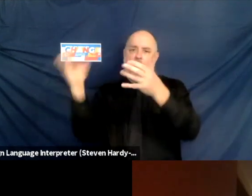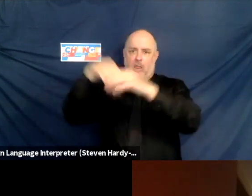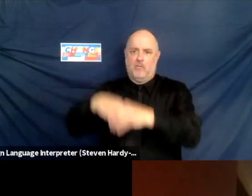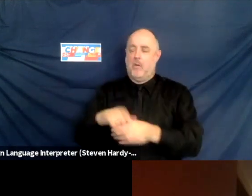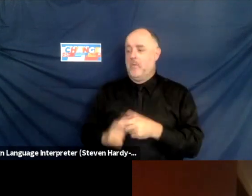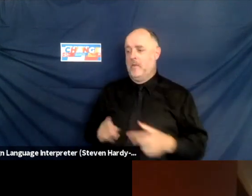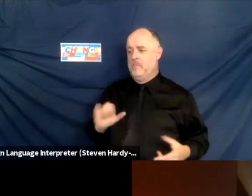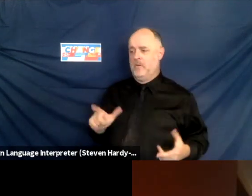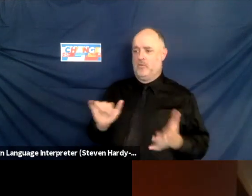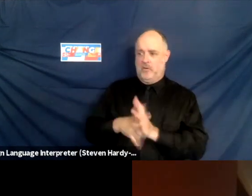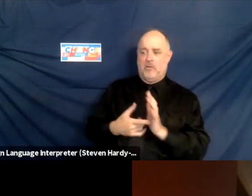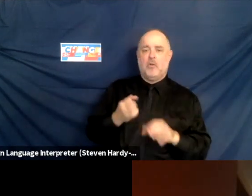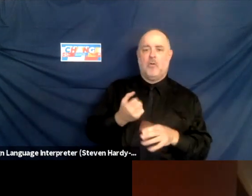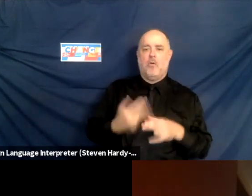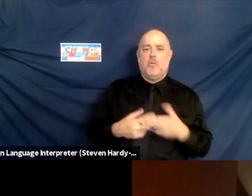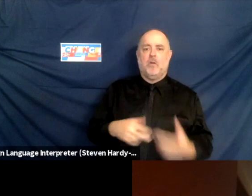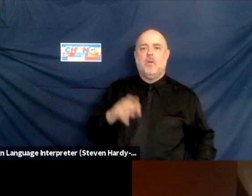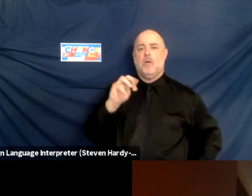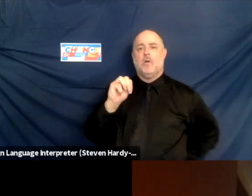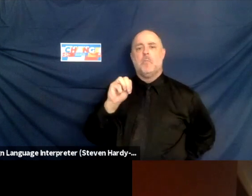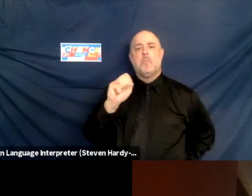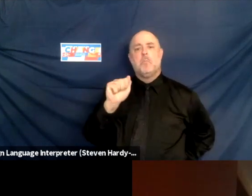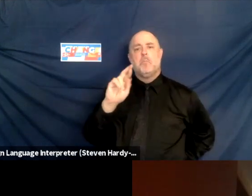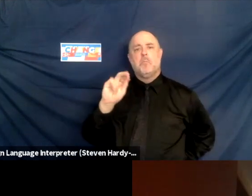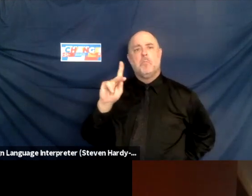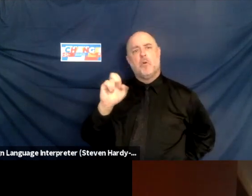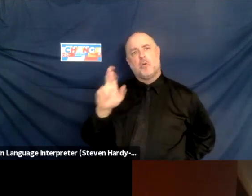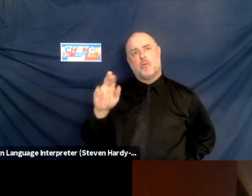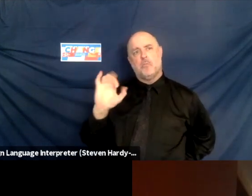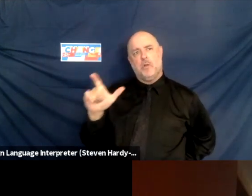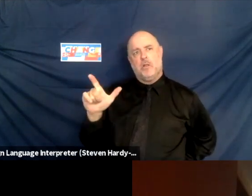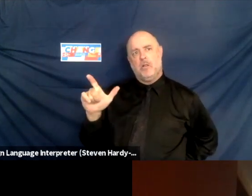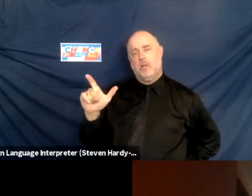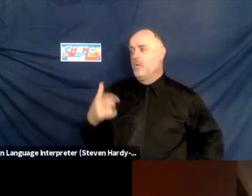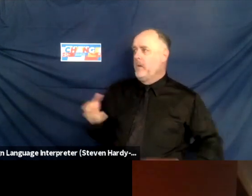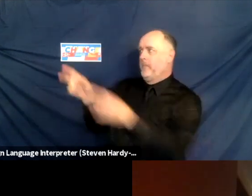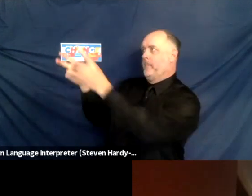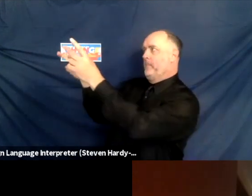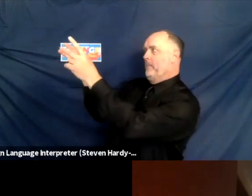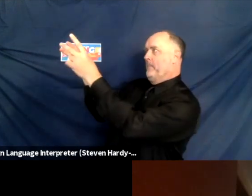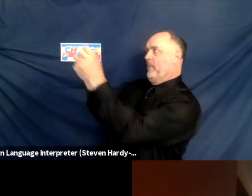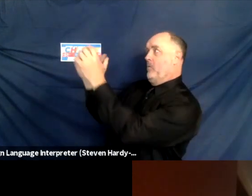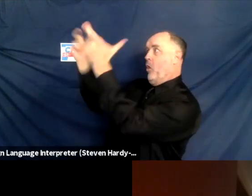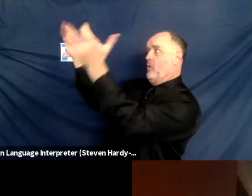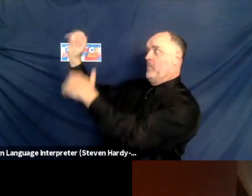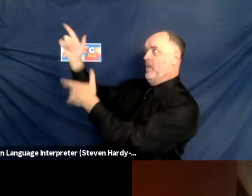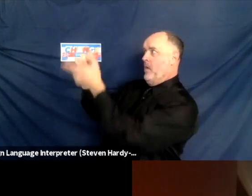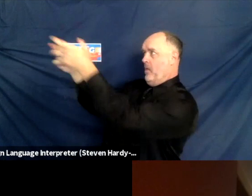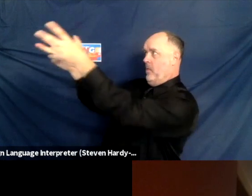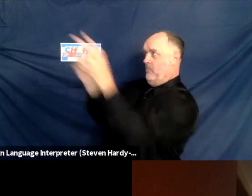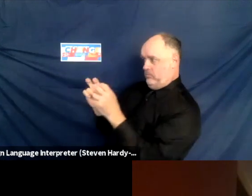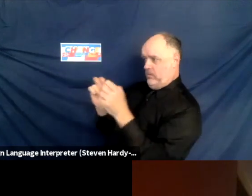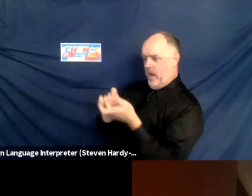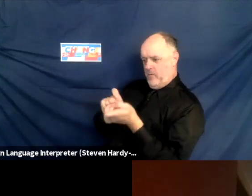we're doing today are called marker bills. So we're trying to pull out a piece of that larger bill and basically mark some changes in it that